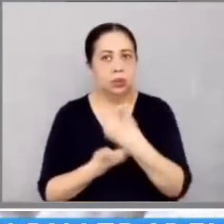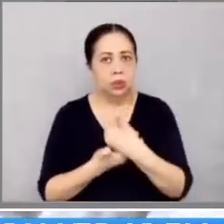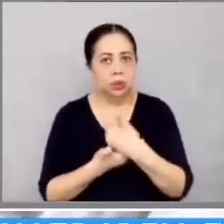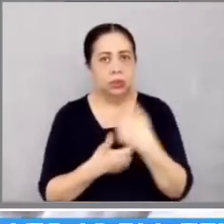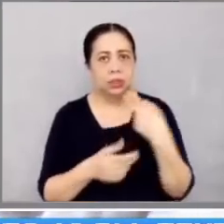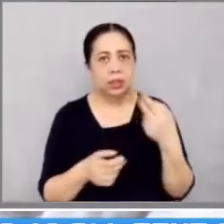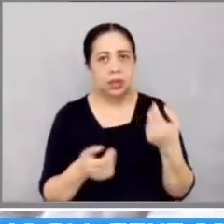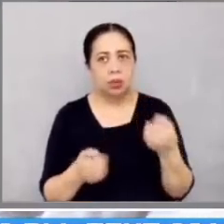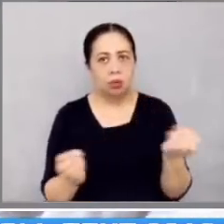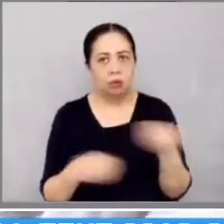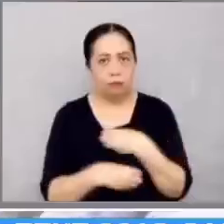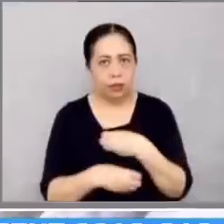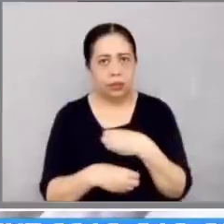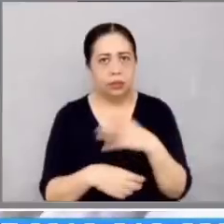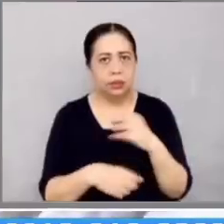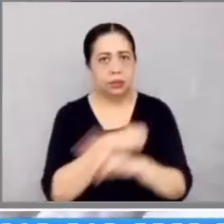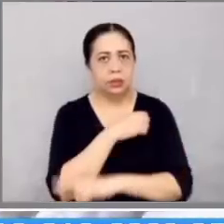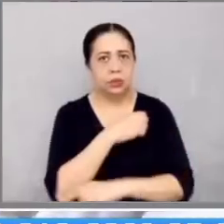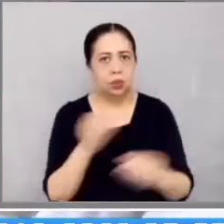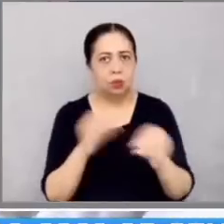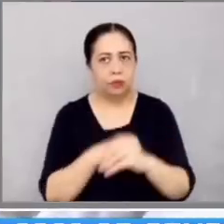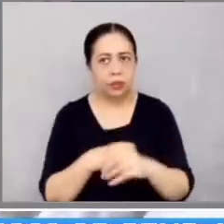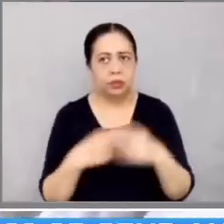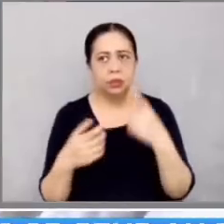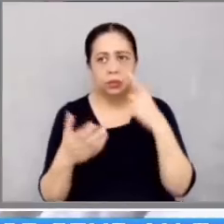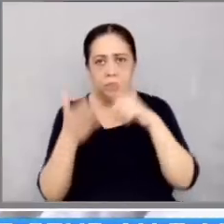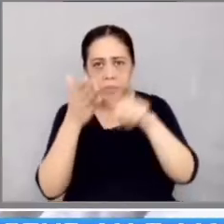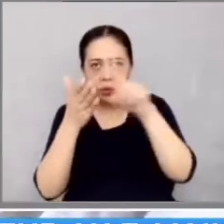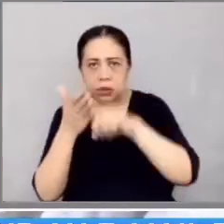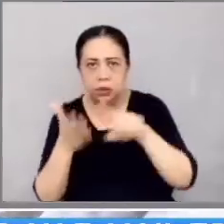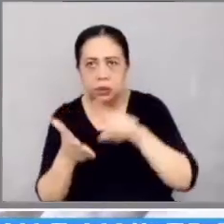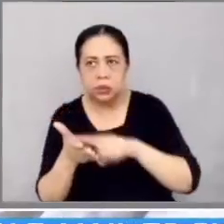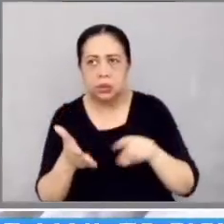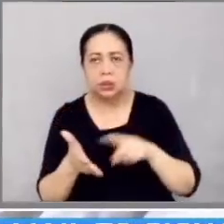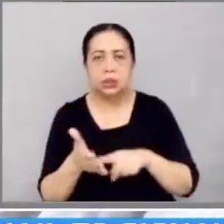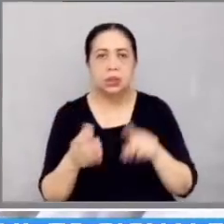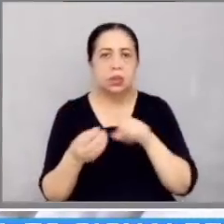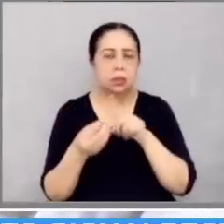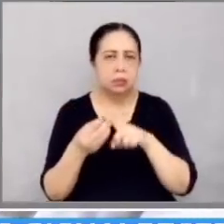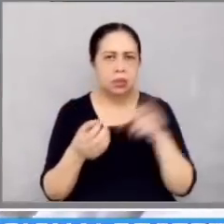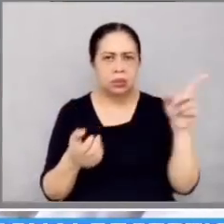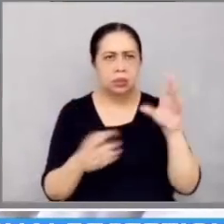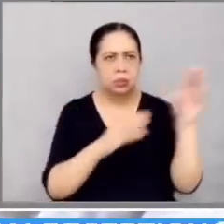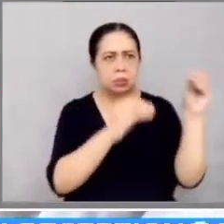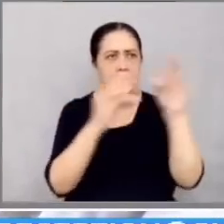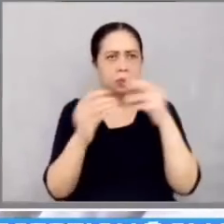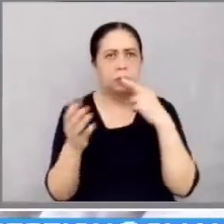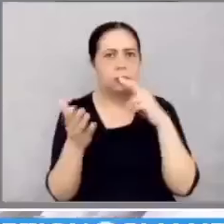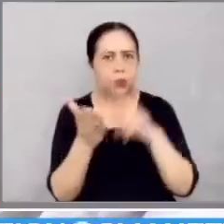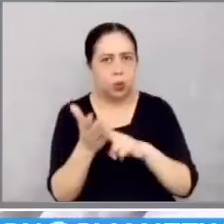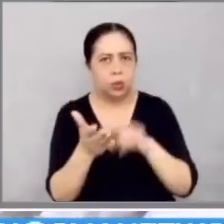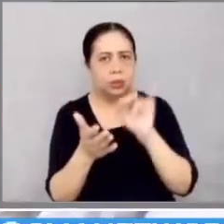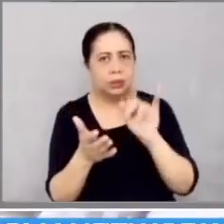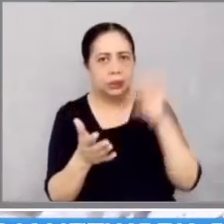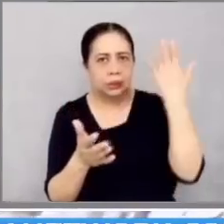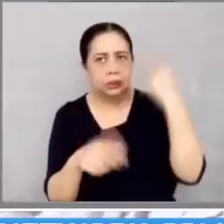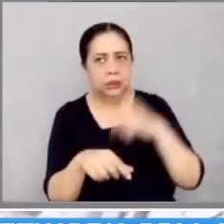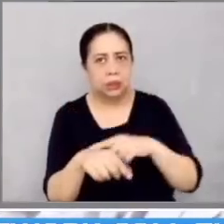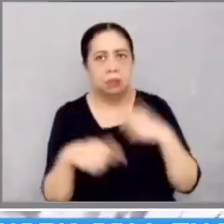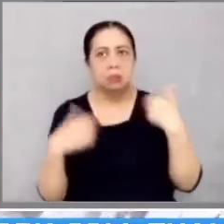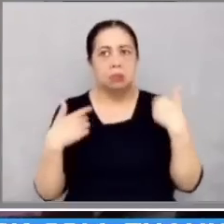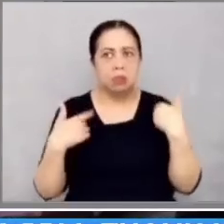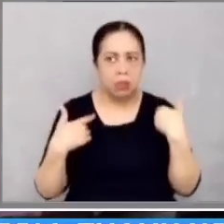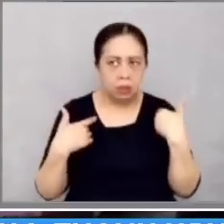the regional offices to inspect with regard to the report at that time that there was